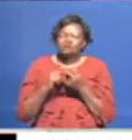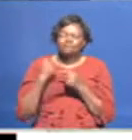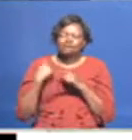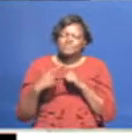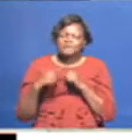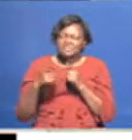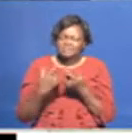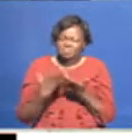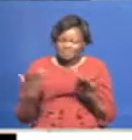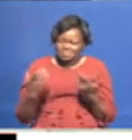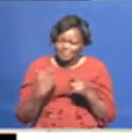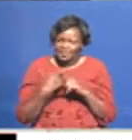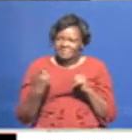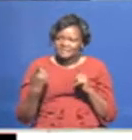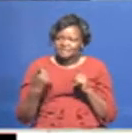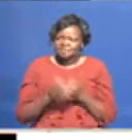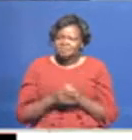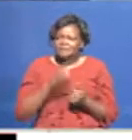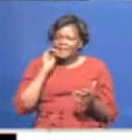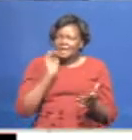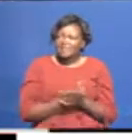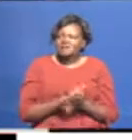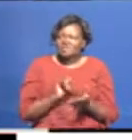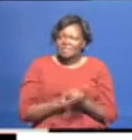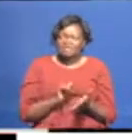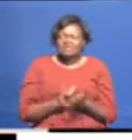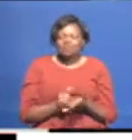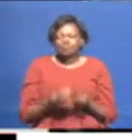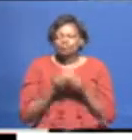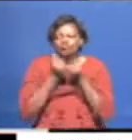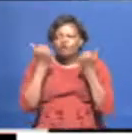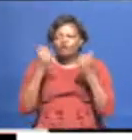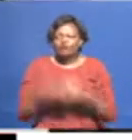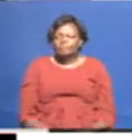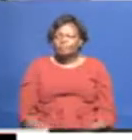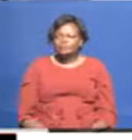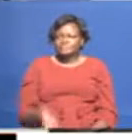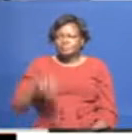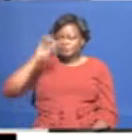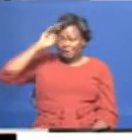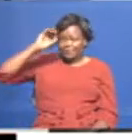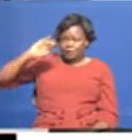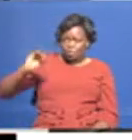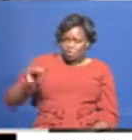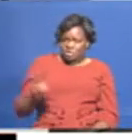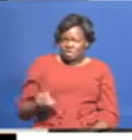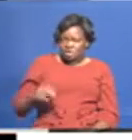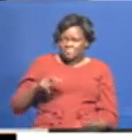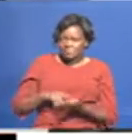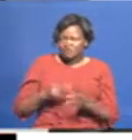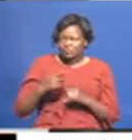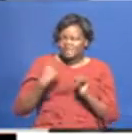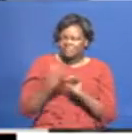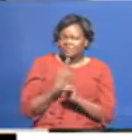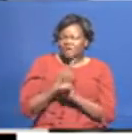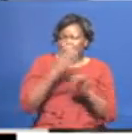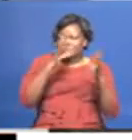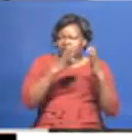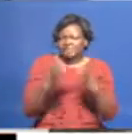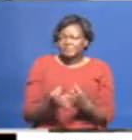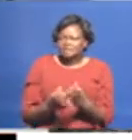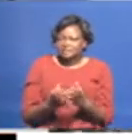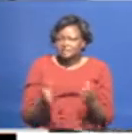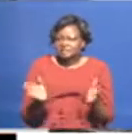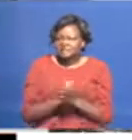things. But I believe we'll come over it. In Kiambu County, aspirants from different parties and